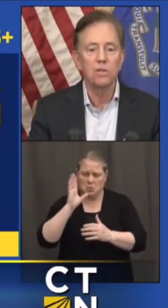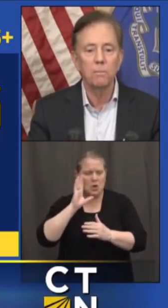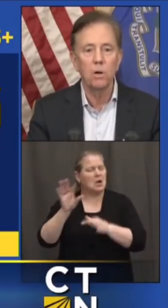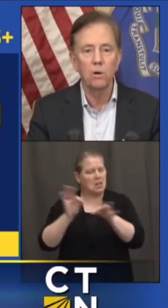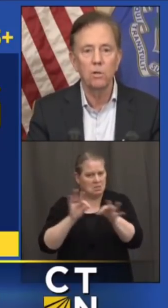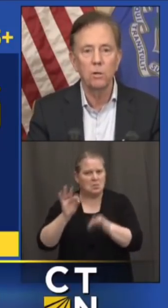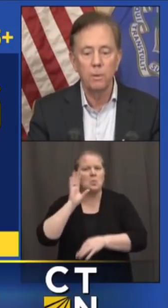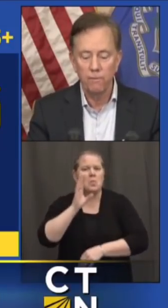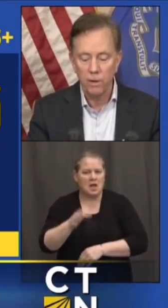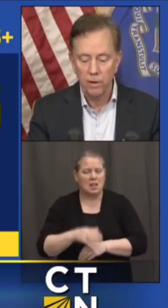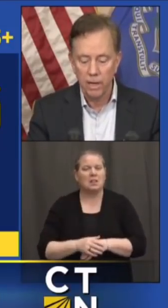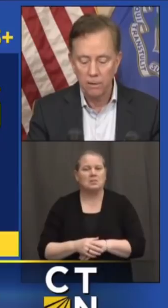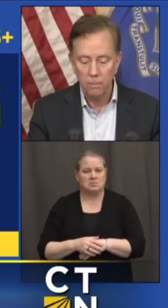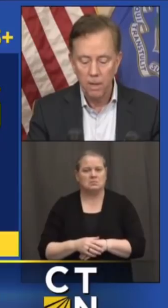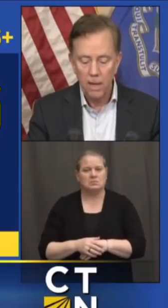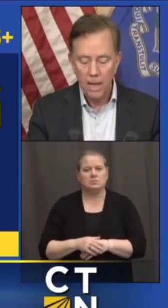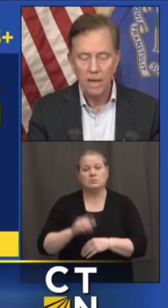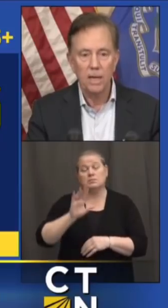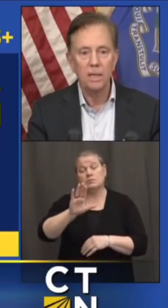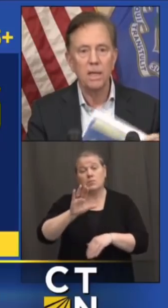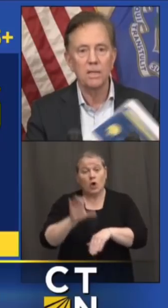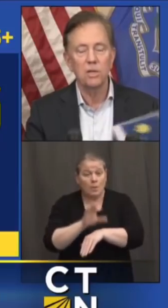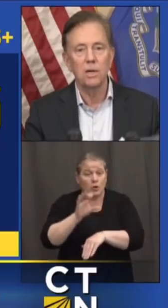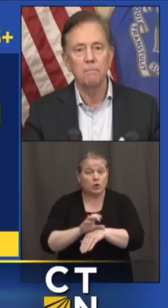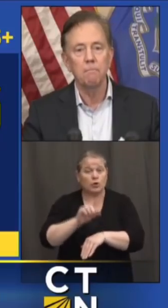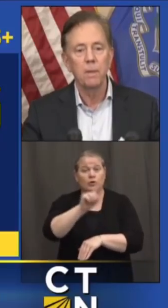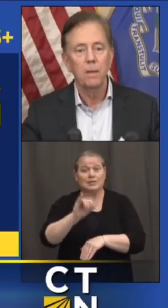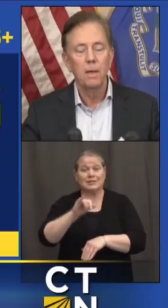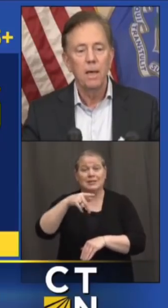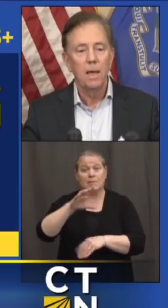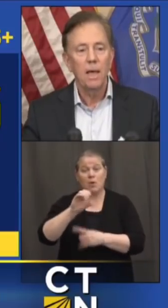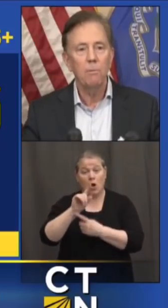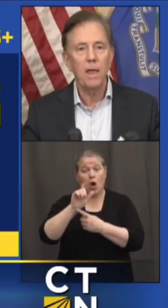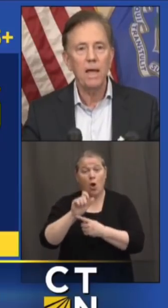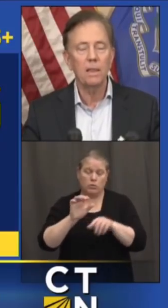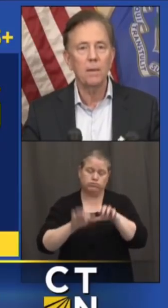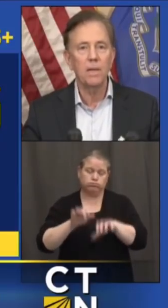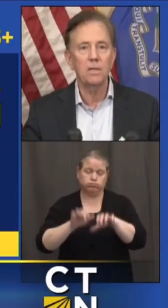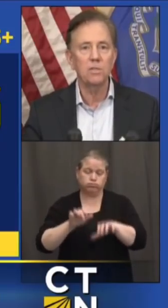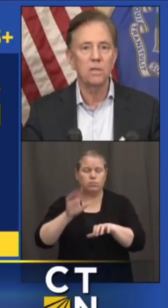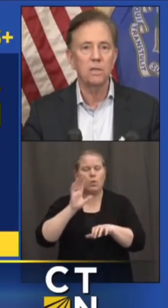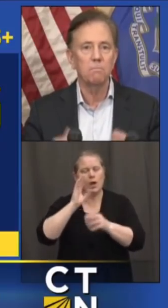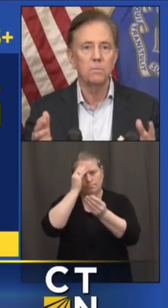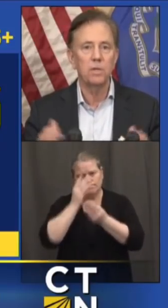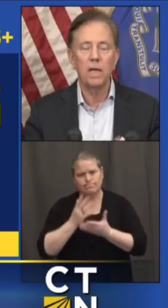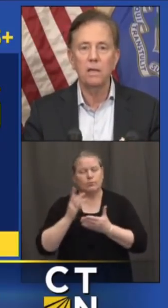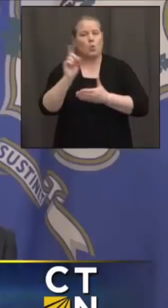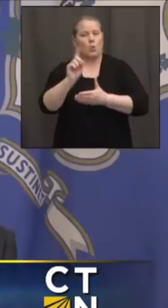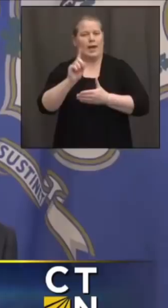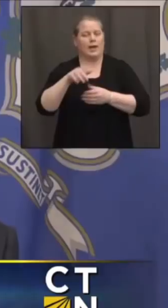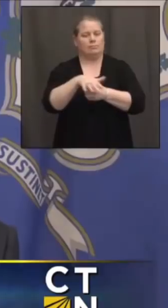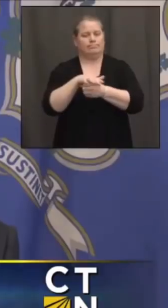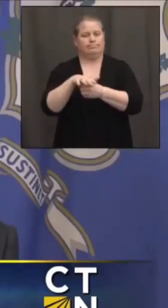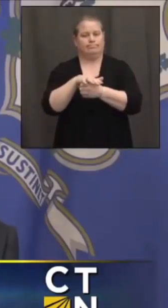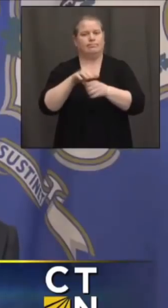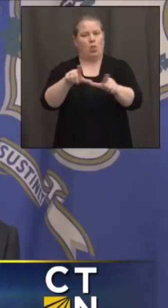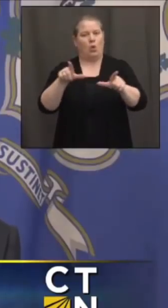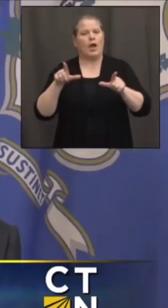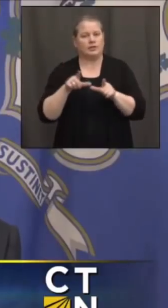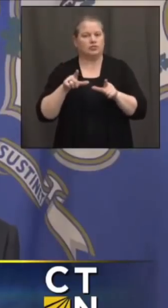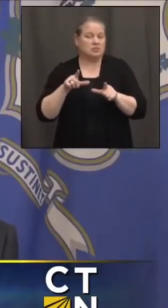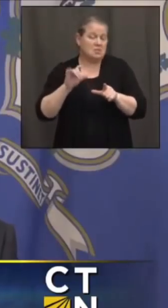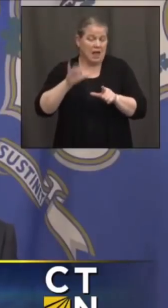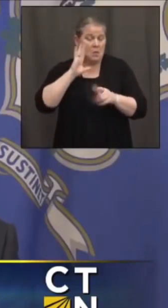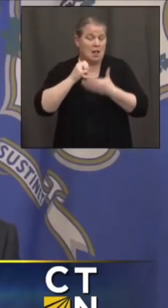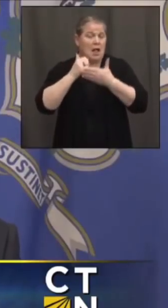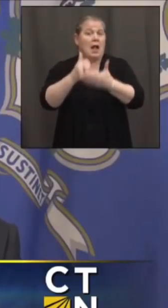Plug in your zip code. You'll be figuring out how to get that done. Hey, with that, let me just take your questions